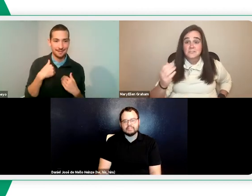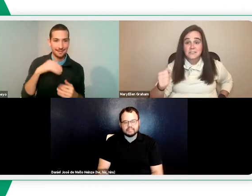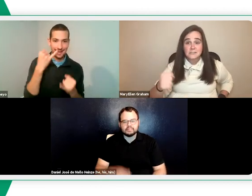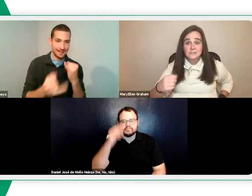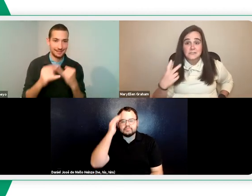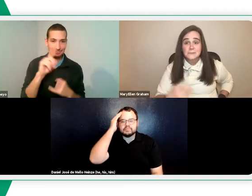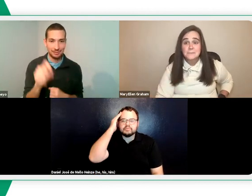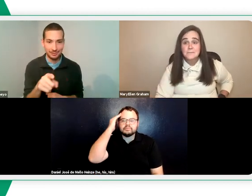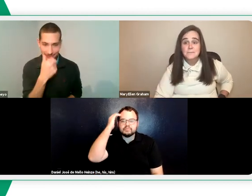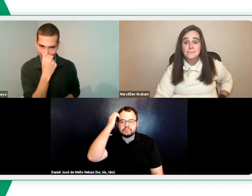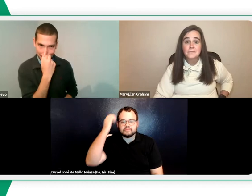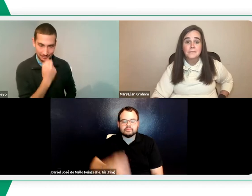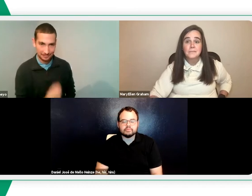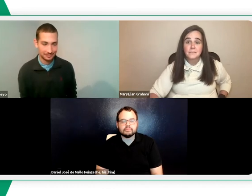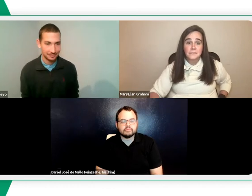Bye.